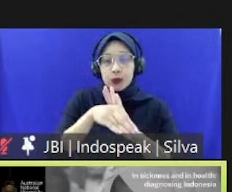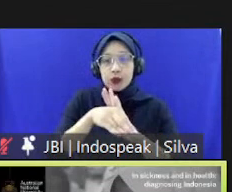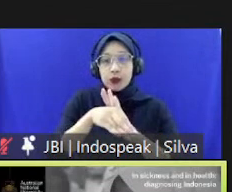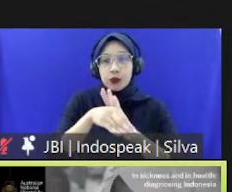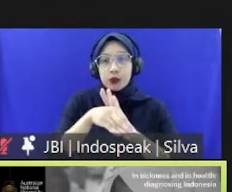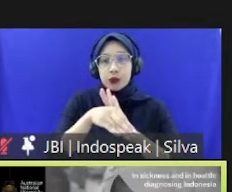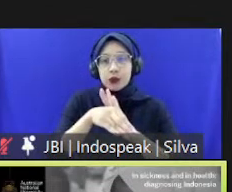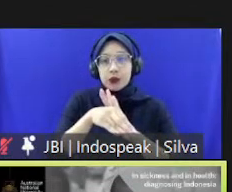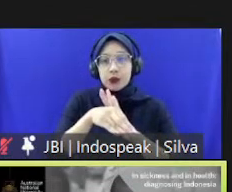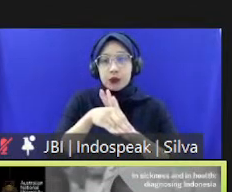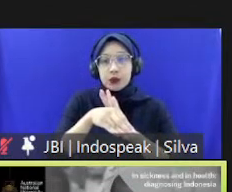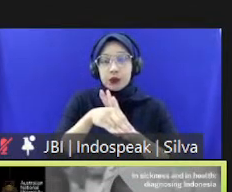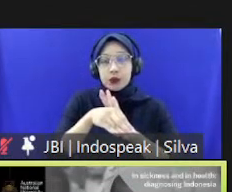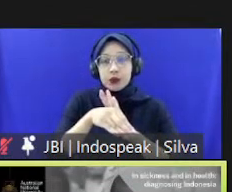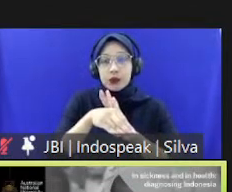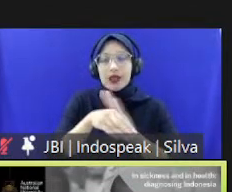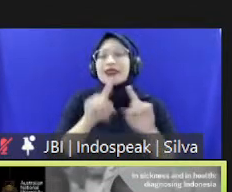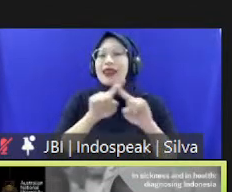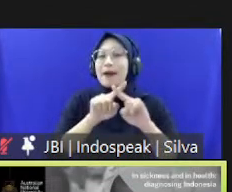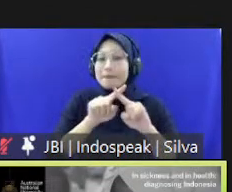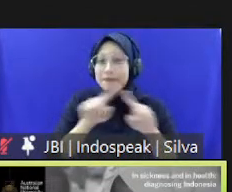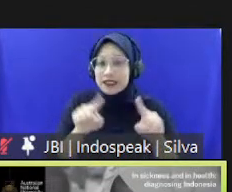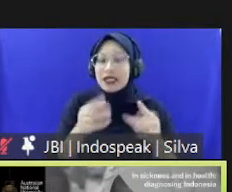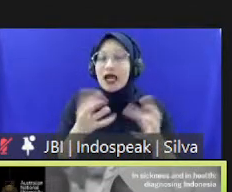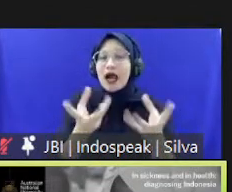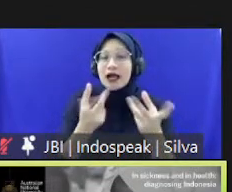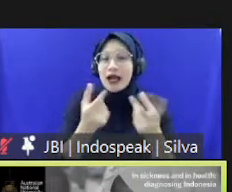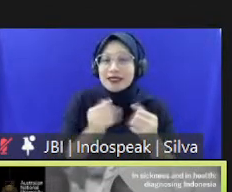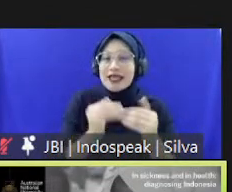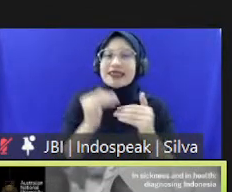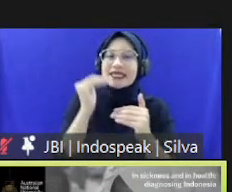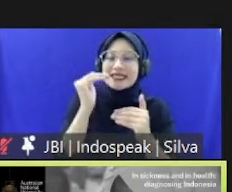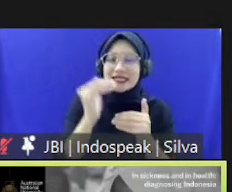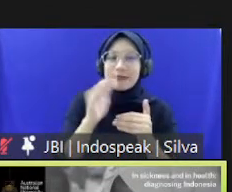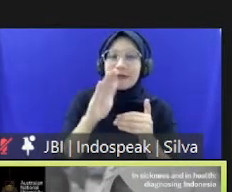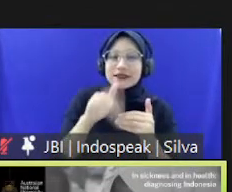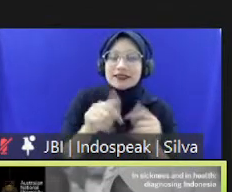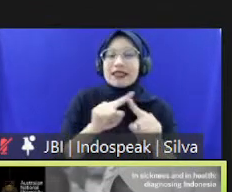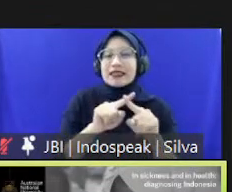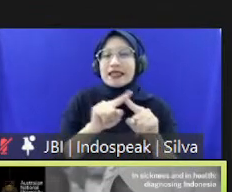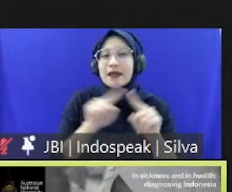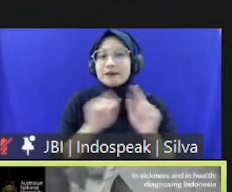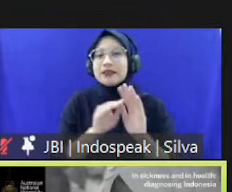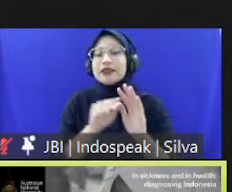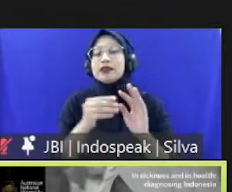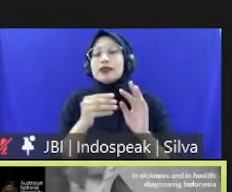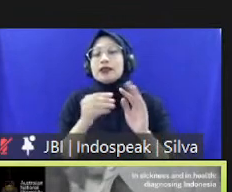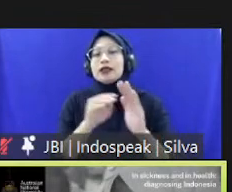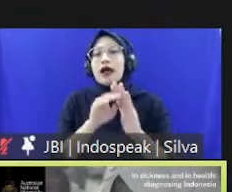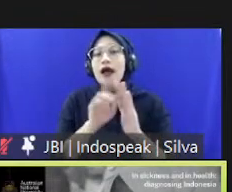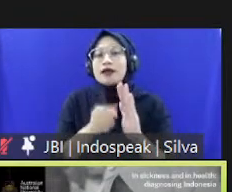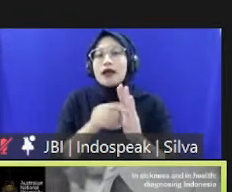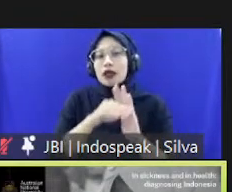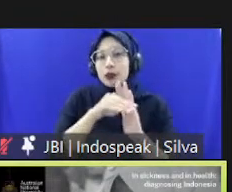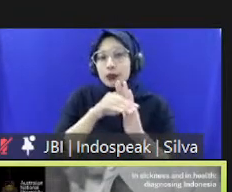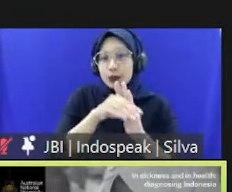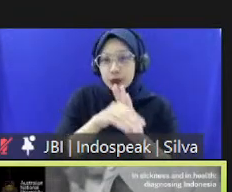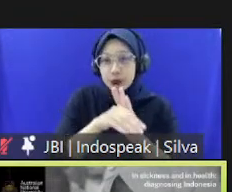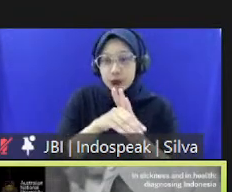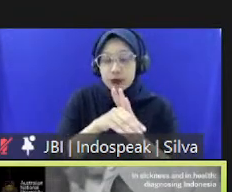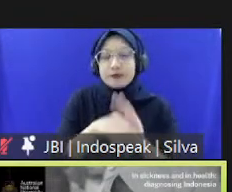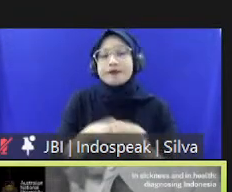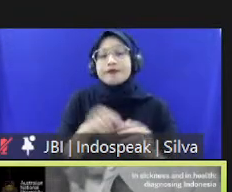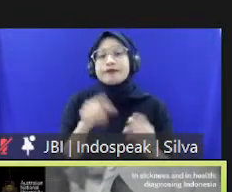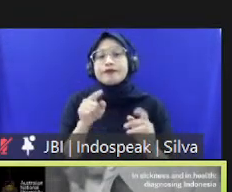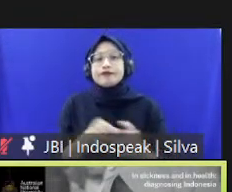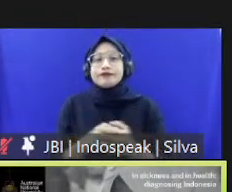time, it's still kind of like quite high. So that's kind of like the concept. But the good news is the trend is declining over time. And then the right side one